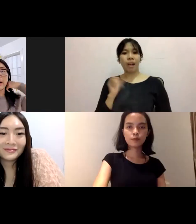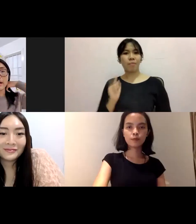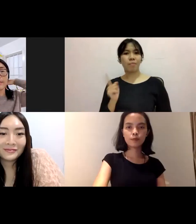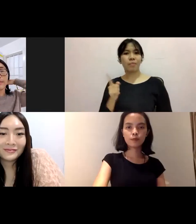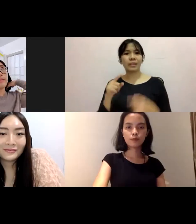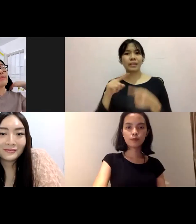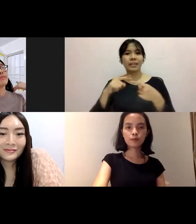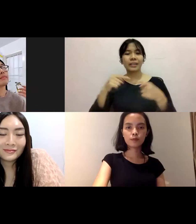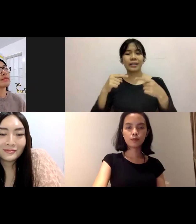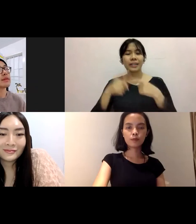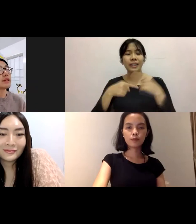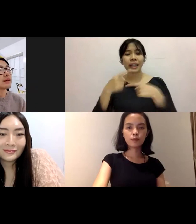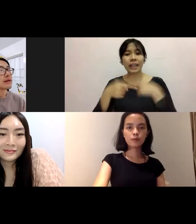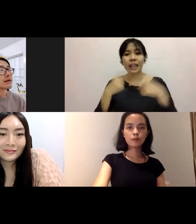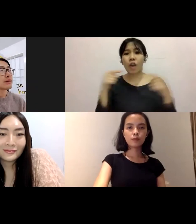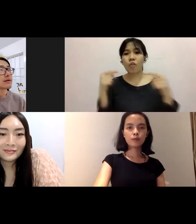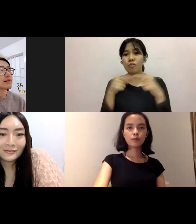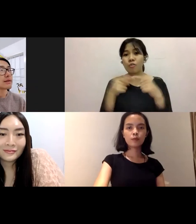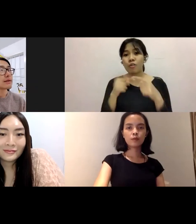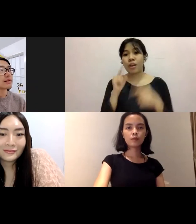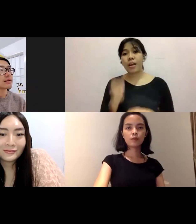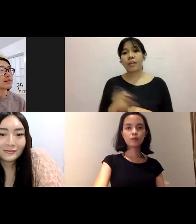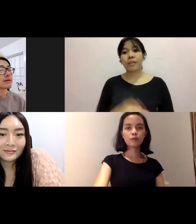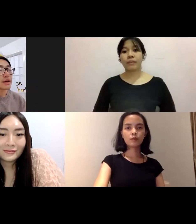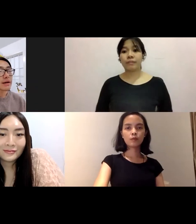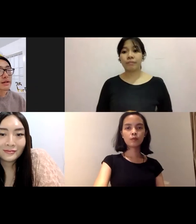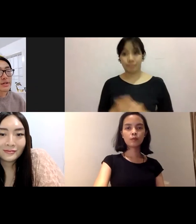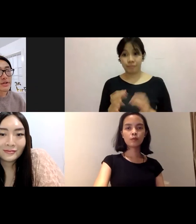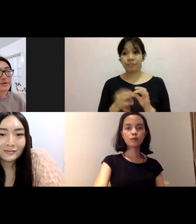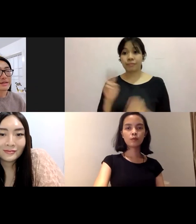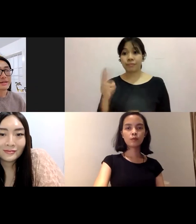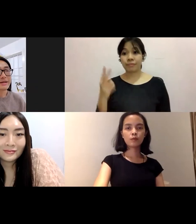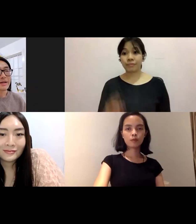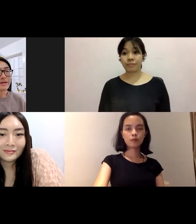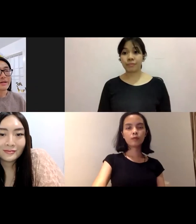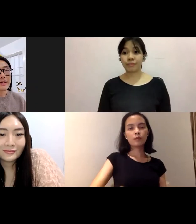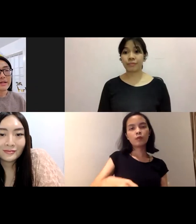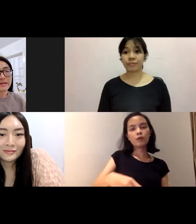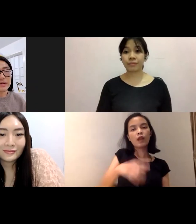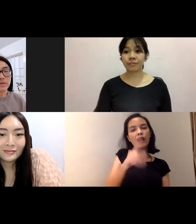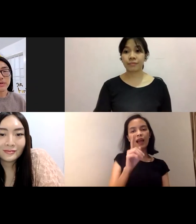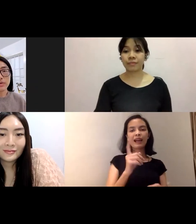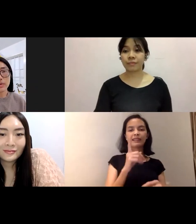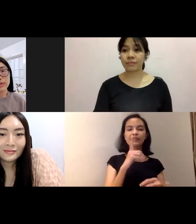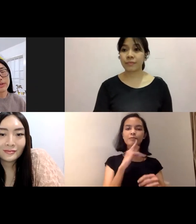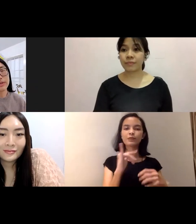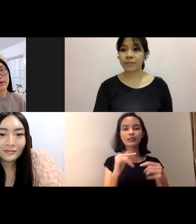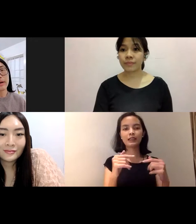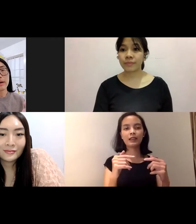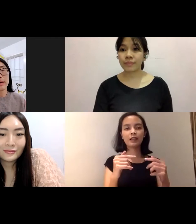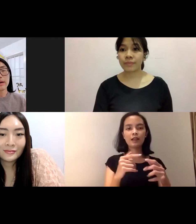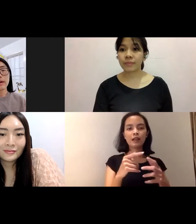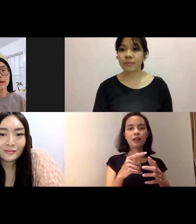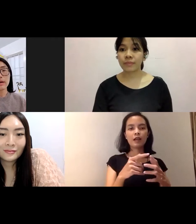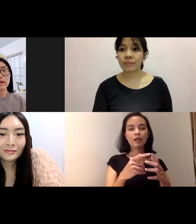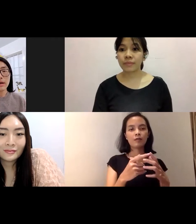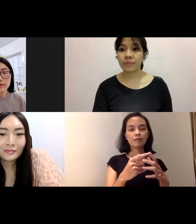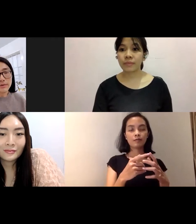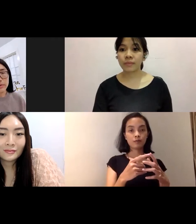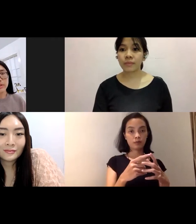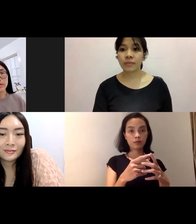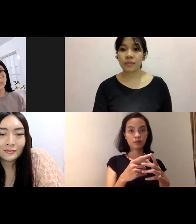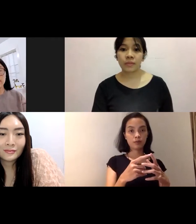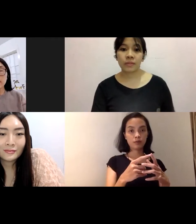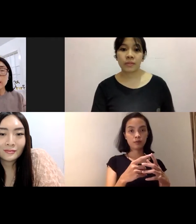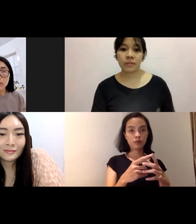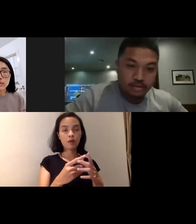And the they are essentially taking the resources, a lot